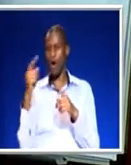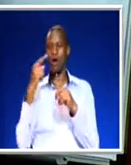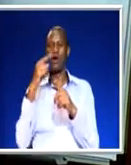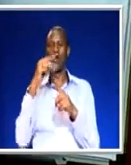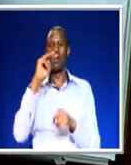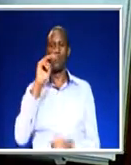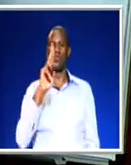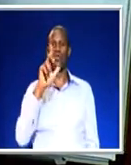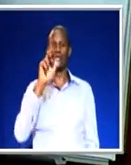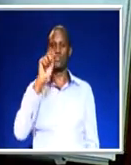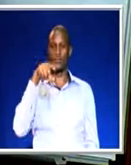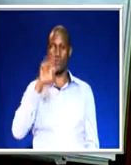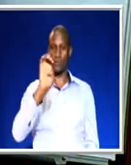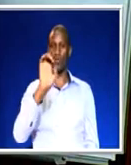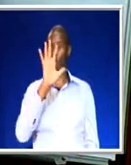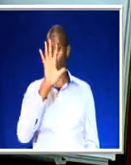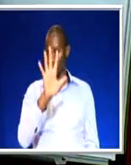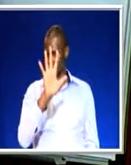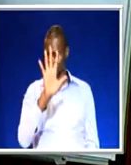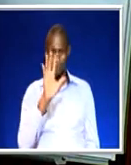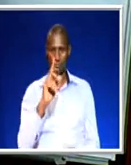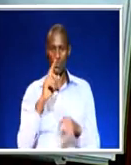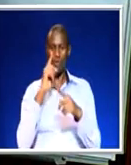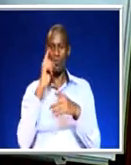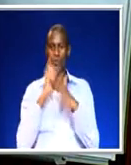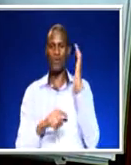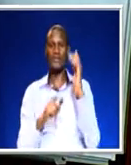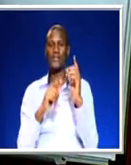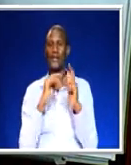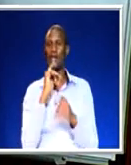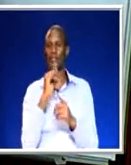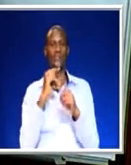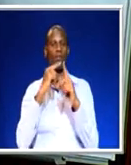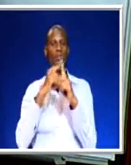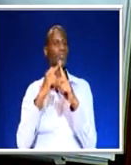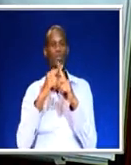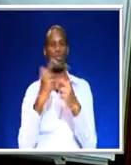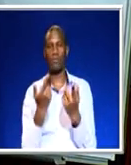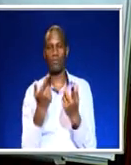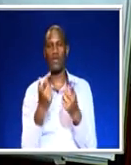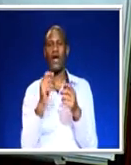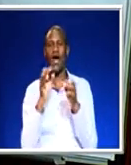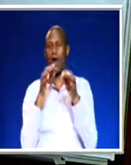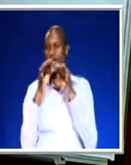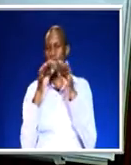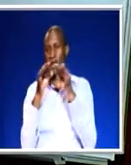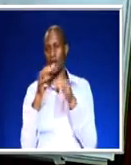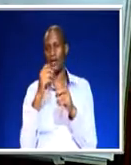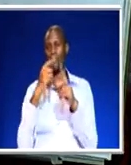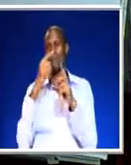multiples of 5. Now, what is a multiple? How can we define a